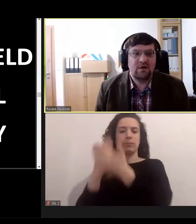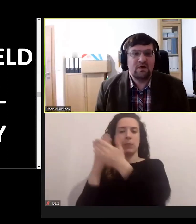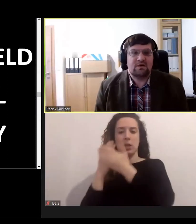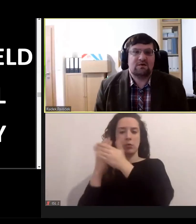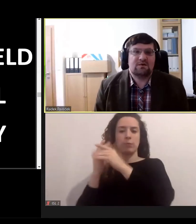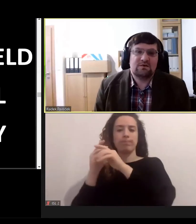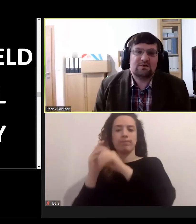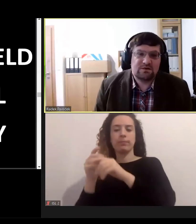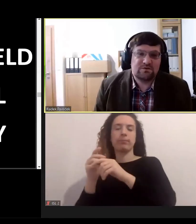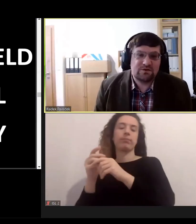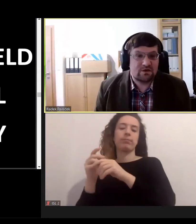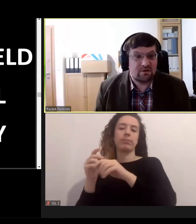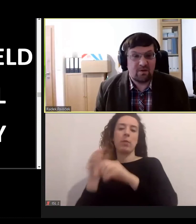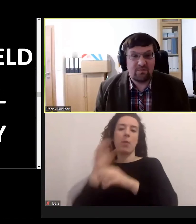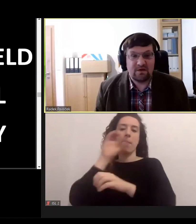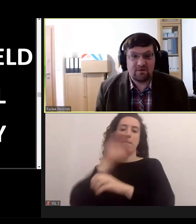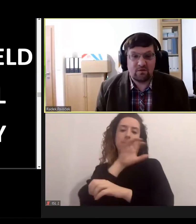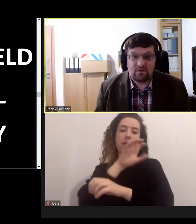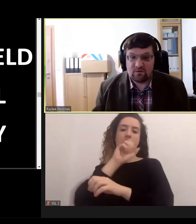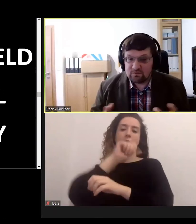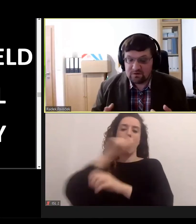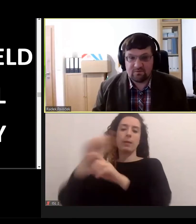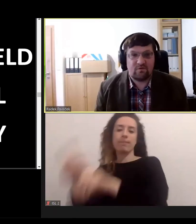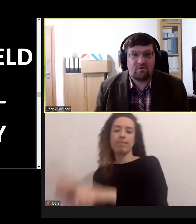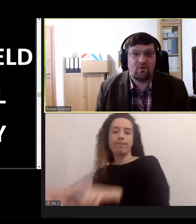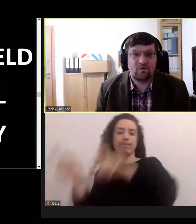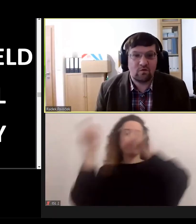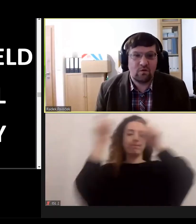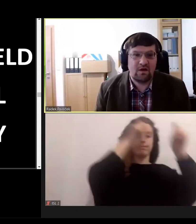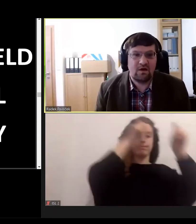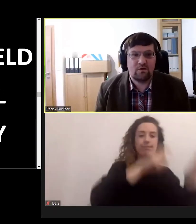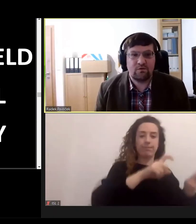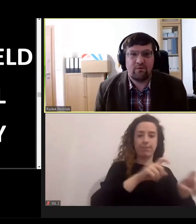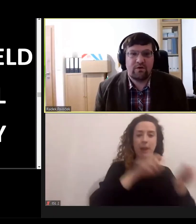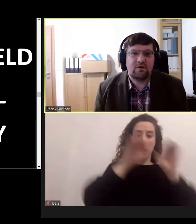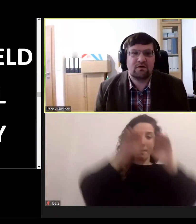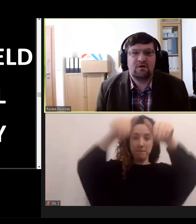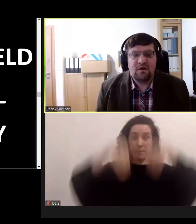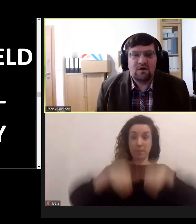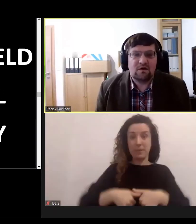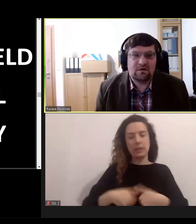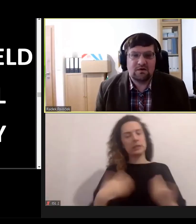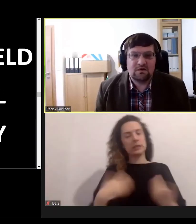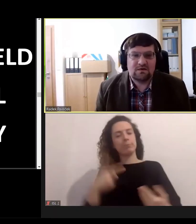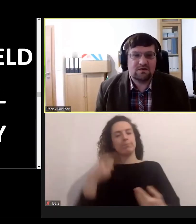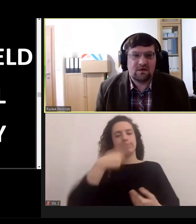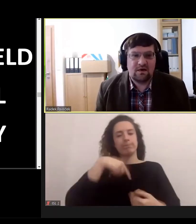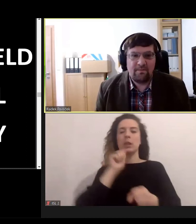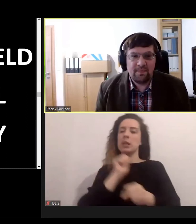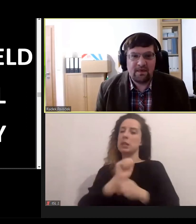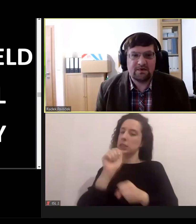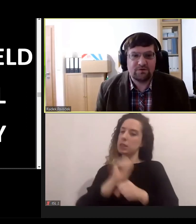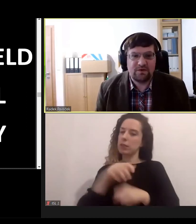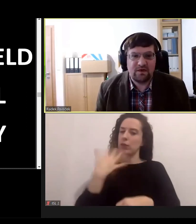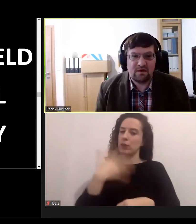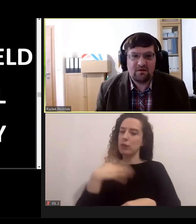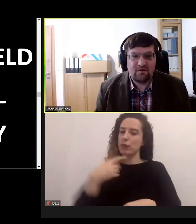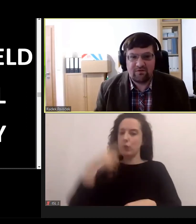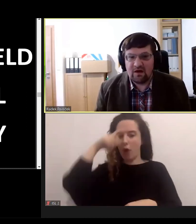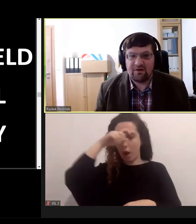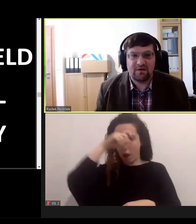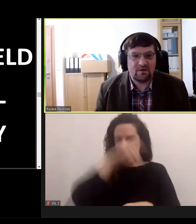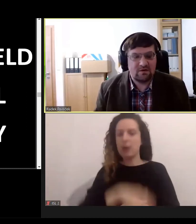Web Accessibility Directive asks for. So fortunately, we can use this directive in a case when we